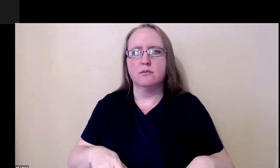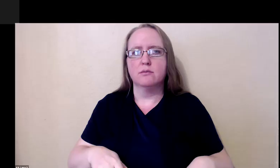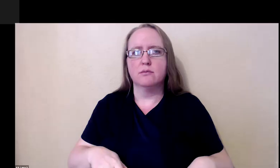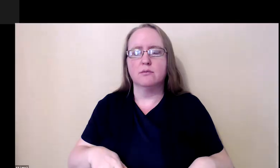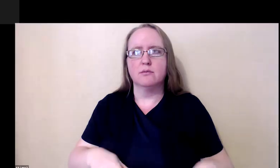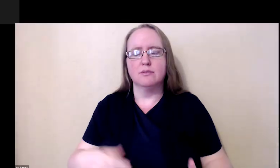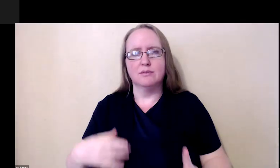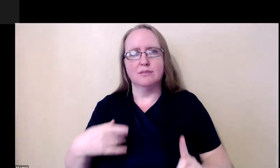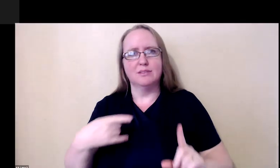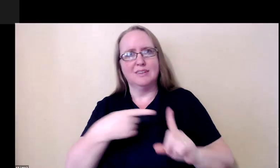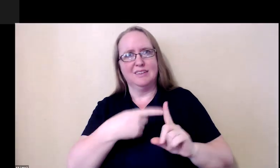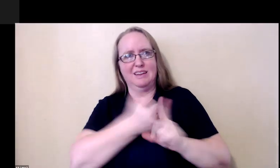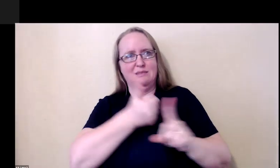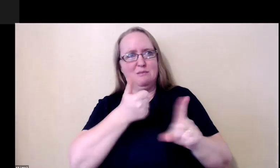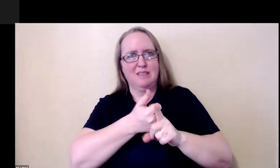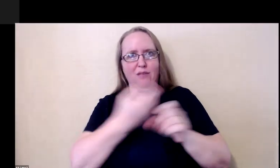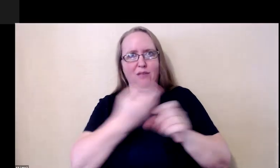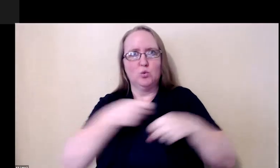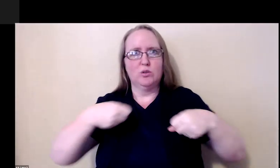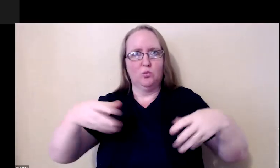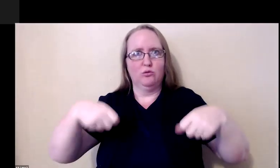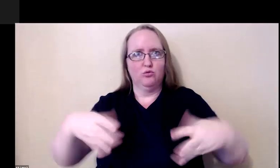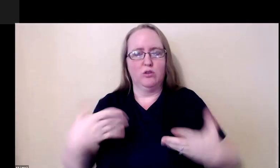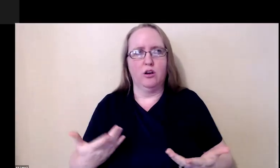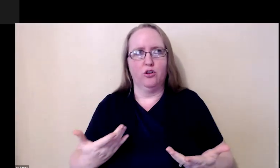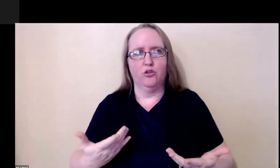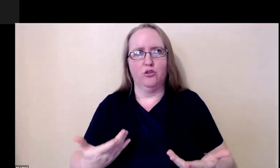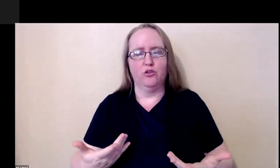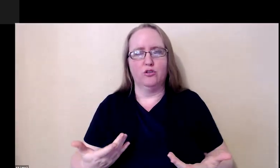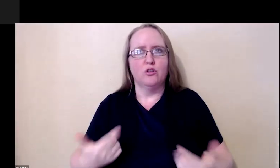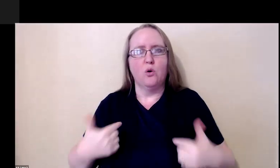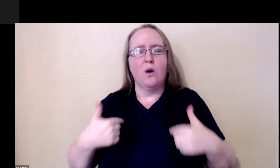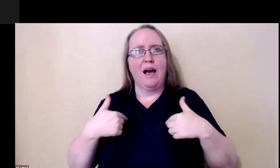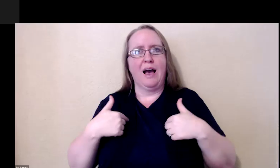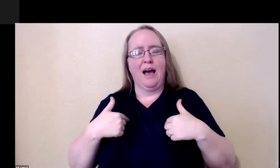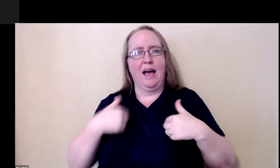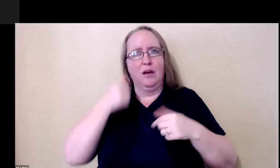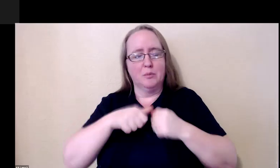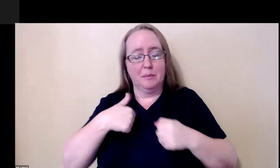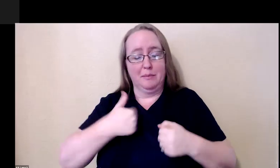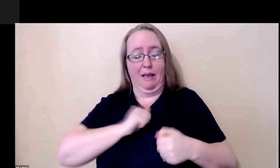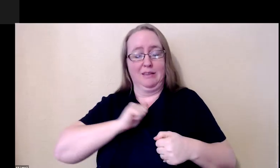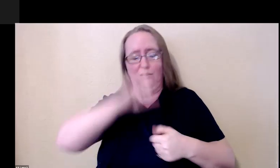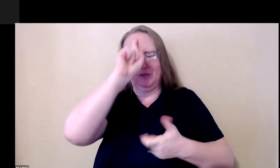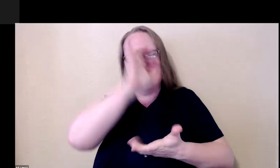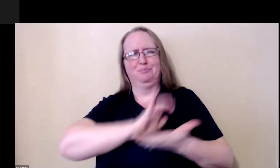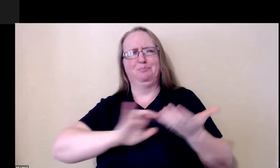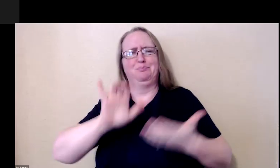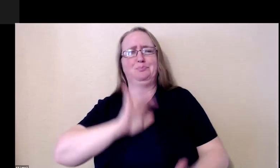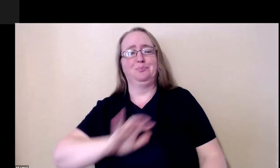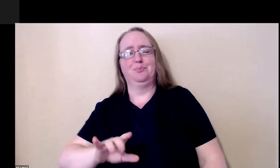And he was a wheelchair user on top of that. So I remember being really confused